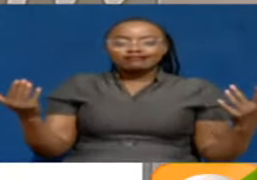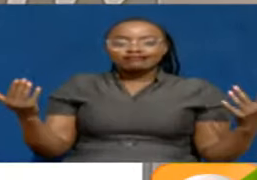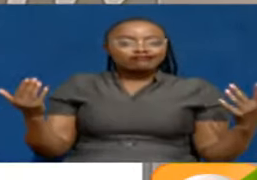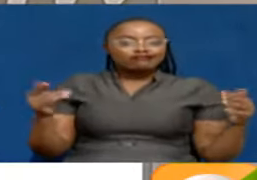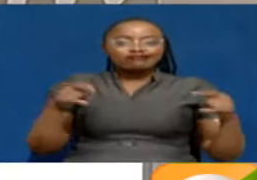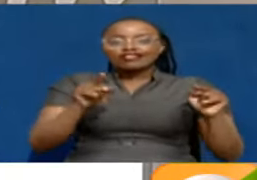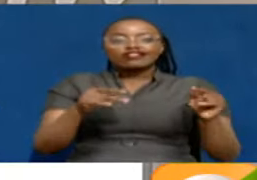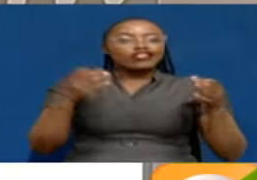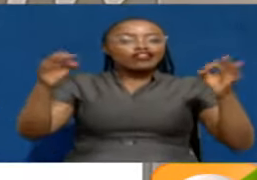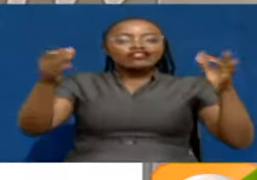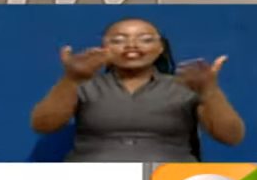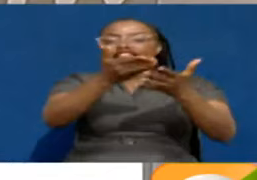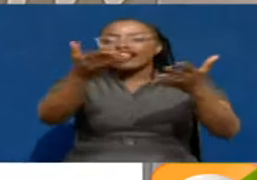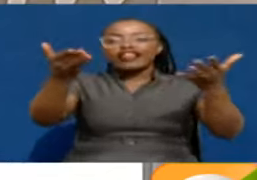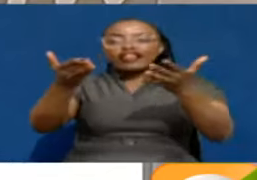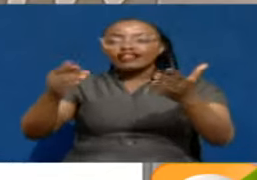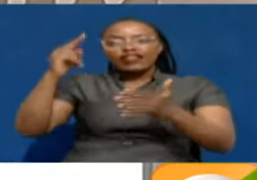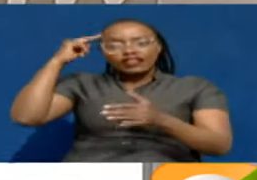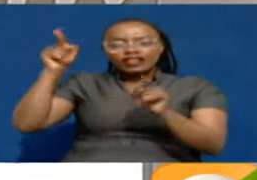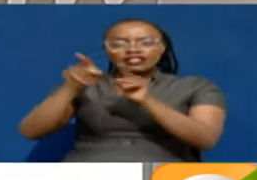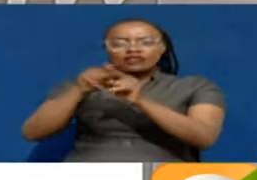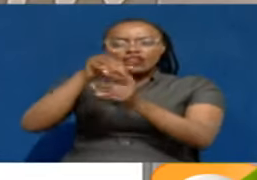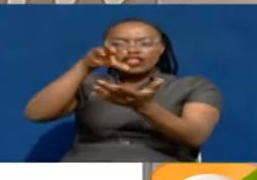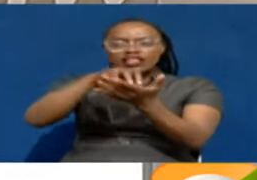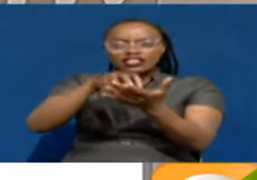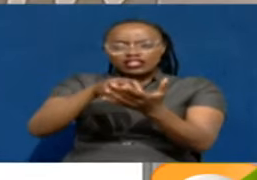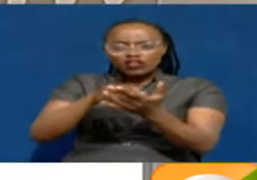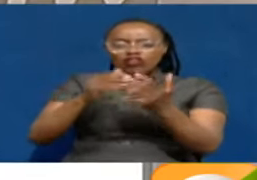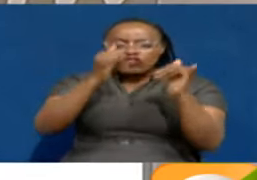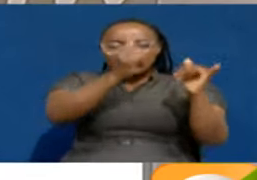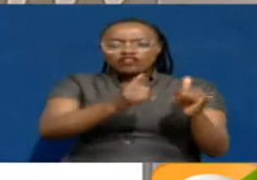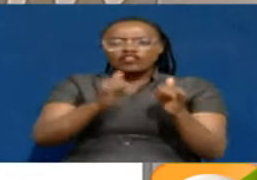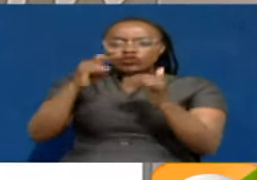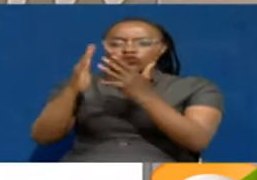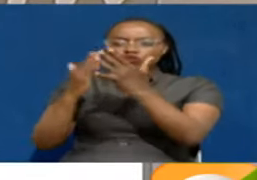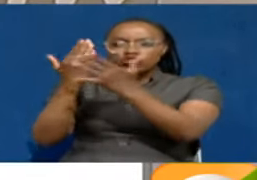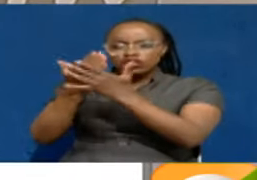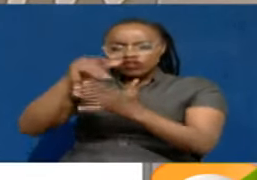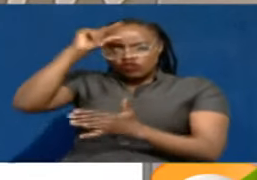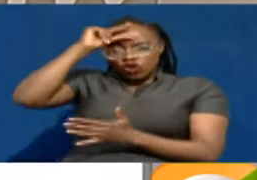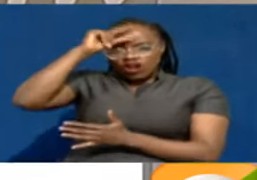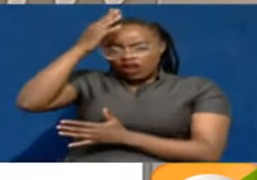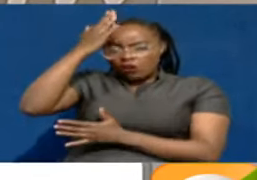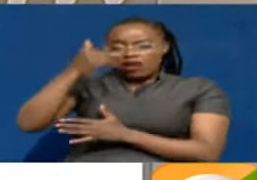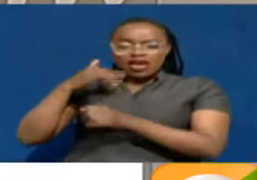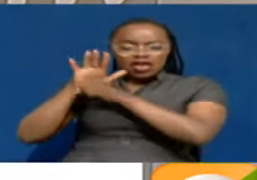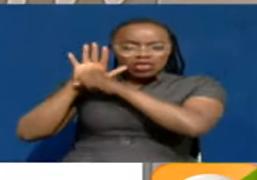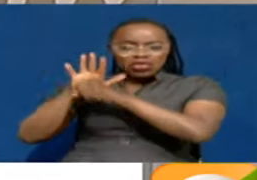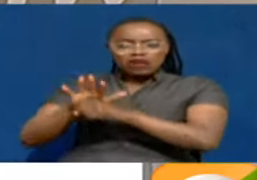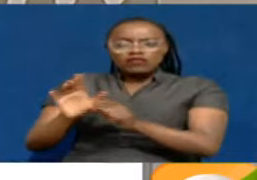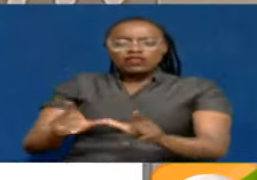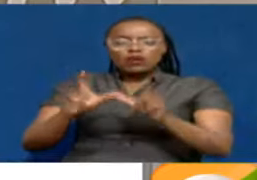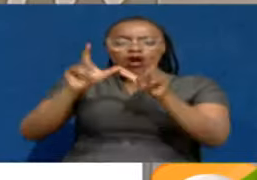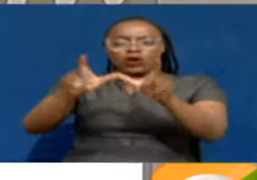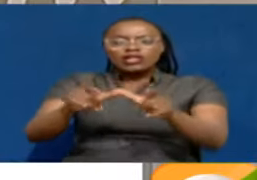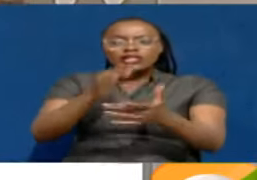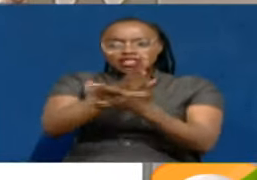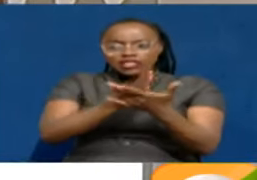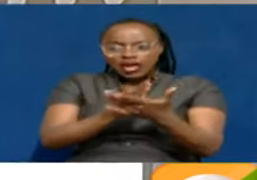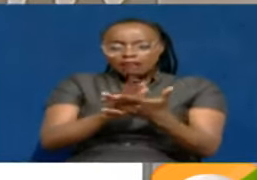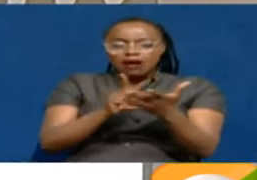they're still walking free? I think there's a case of a couple of individuals who sued the state for torture. They were awarded